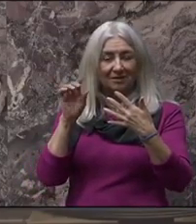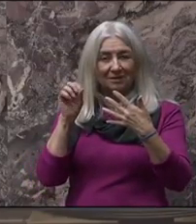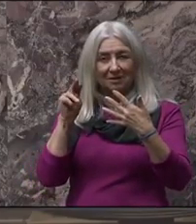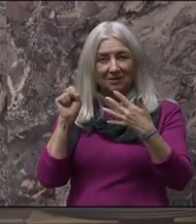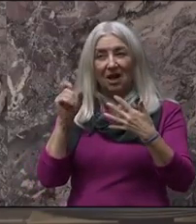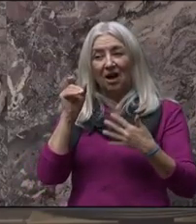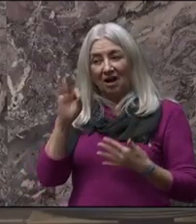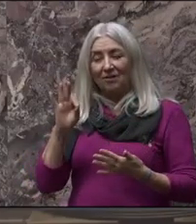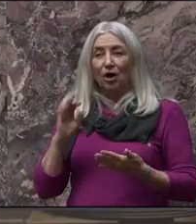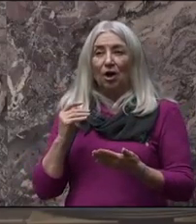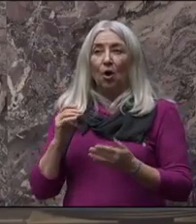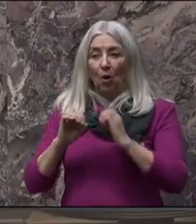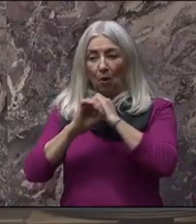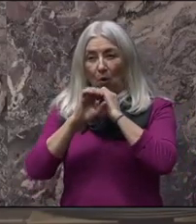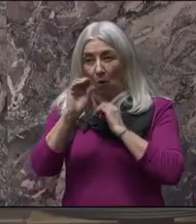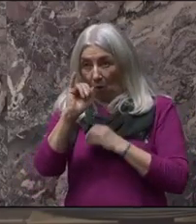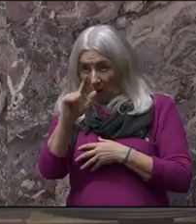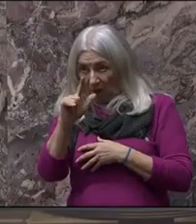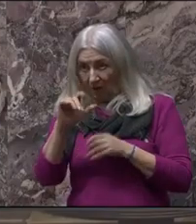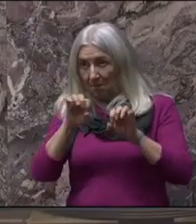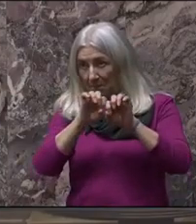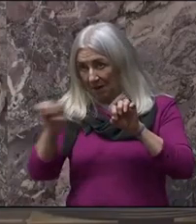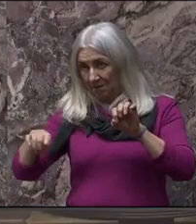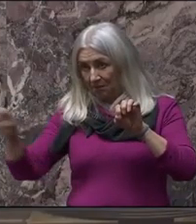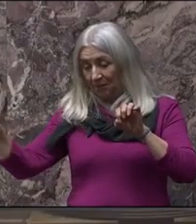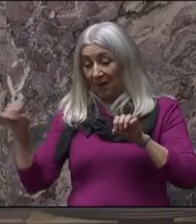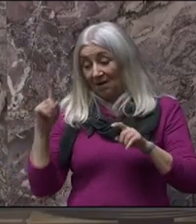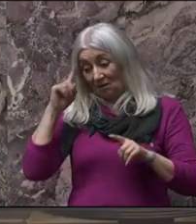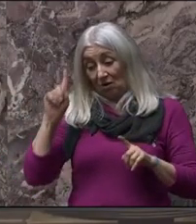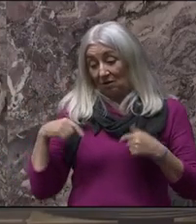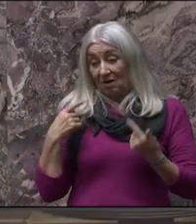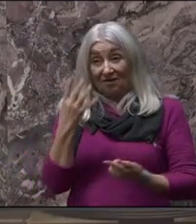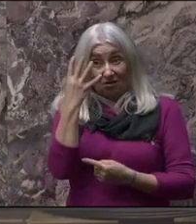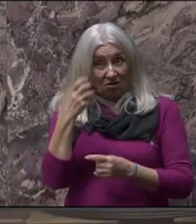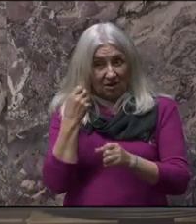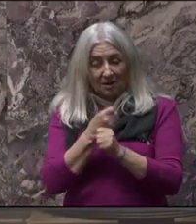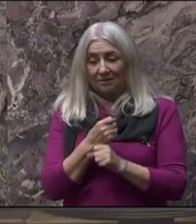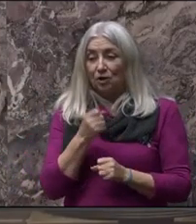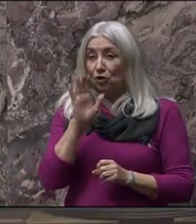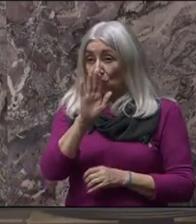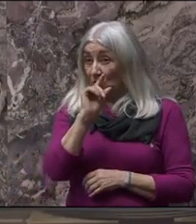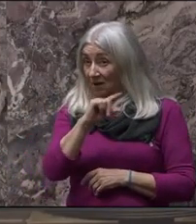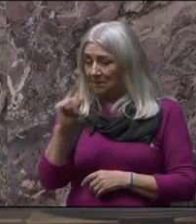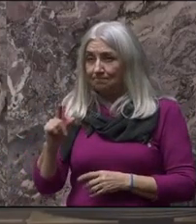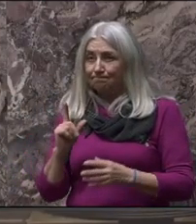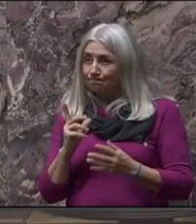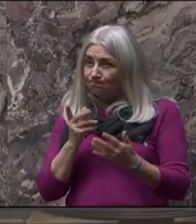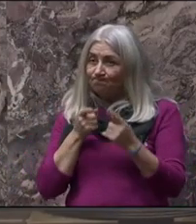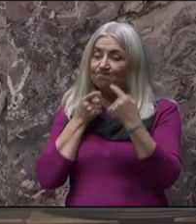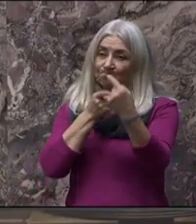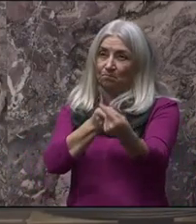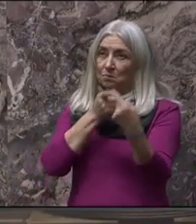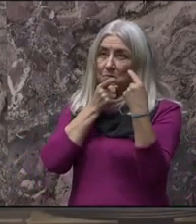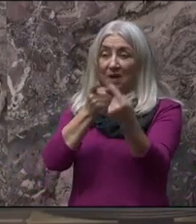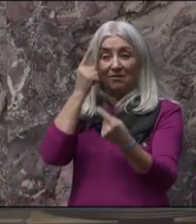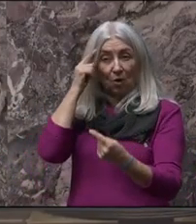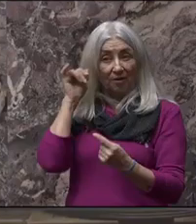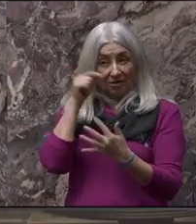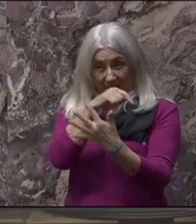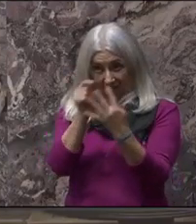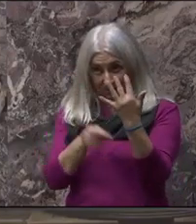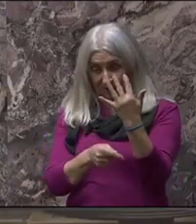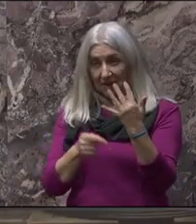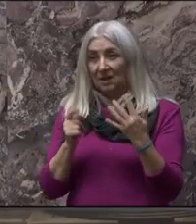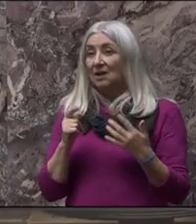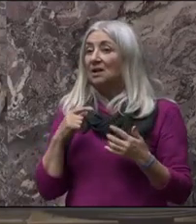oil pipelines. For more than 4 years, your government stood up for BC with those conditions in a clear,